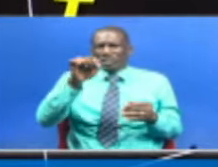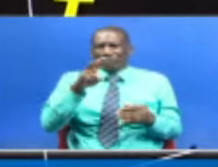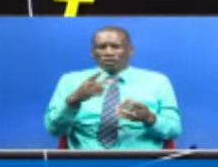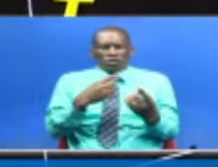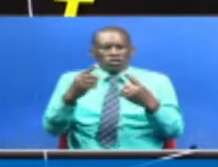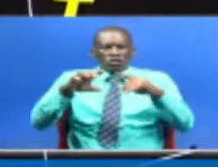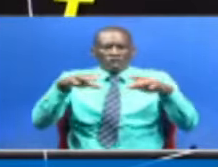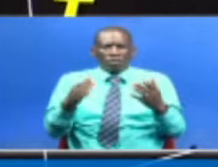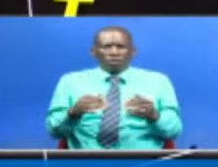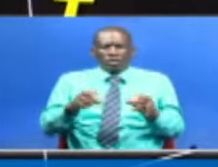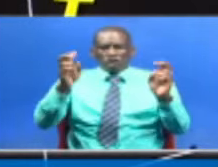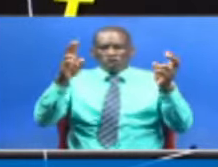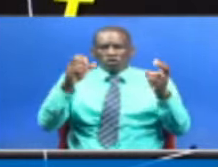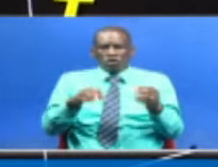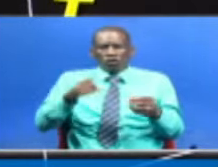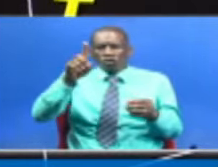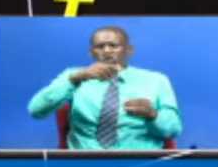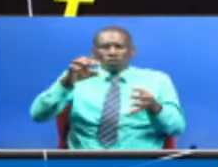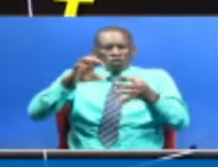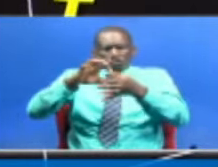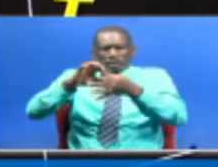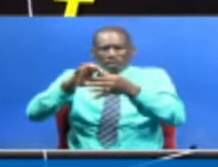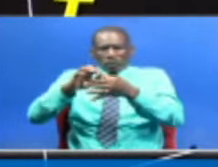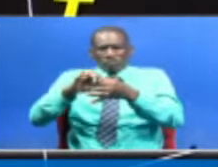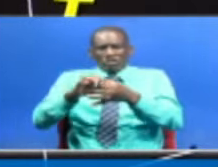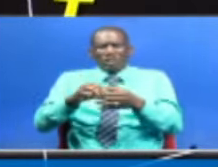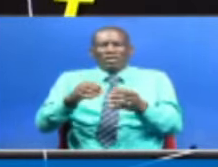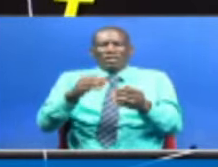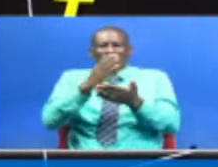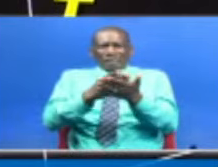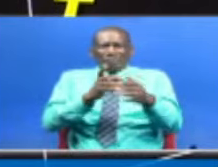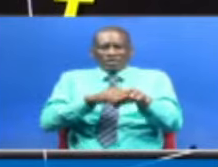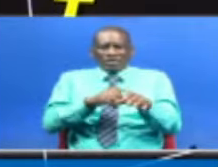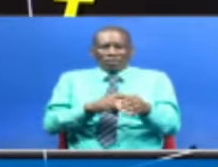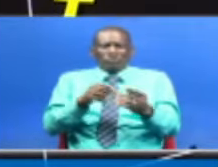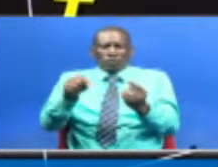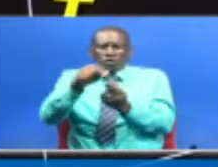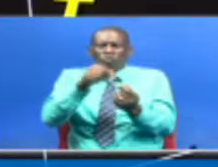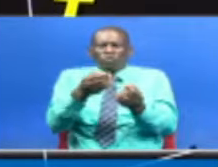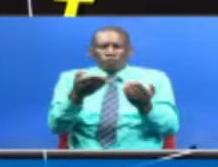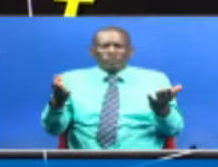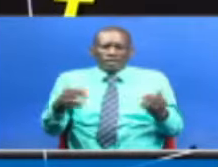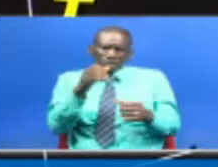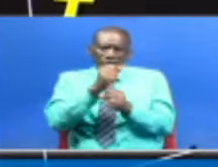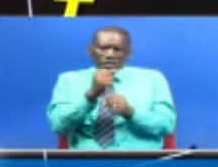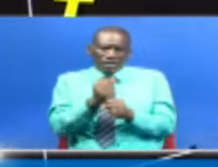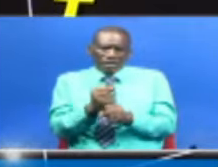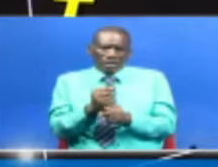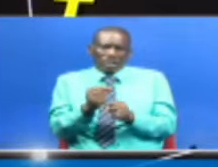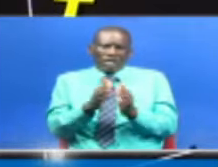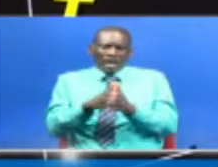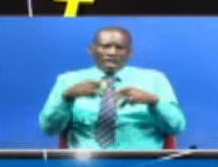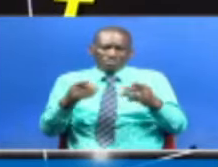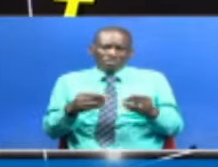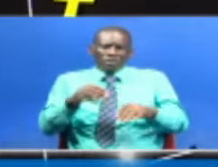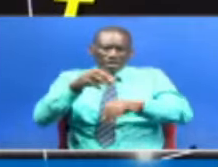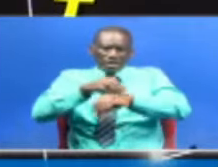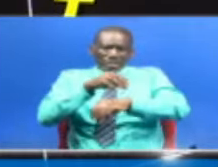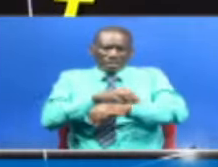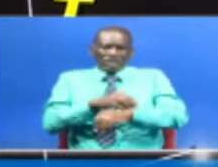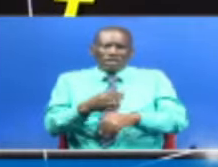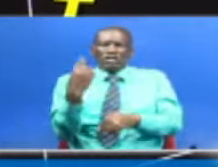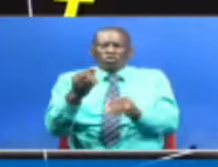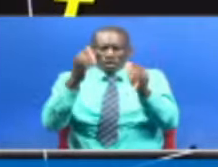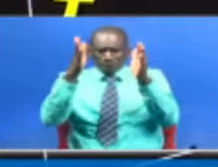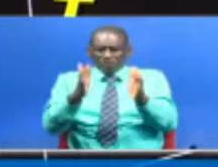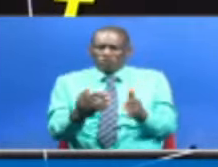about the issue of illegal connections. Because at times, when these things are undertaken and people get injured, the only person